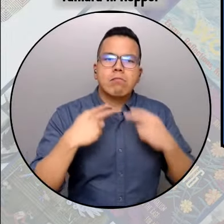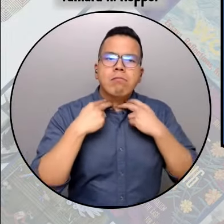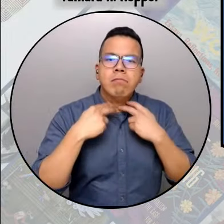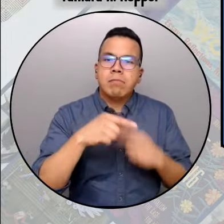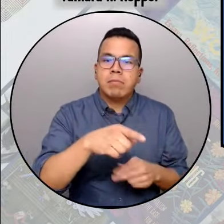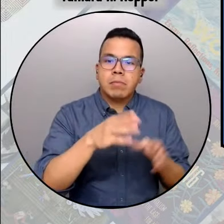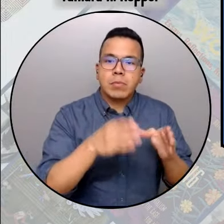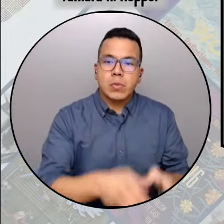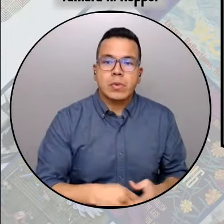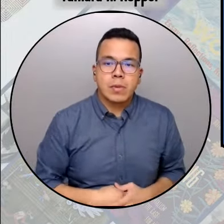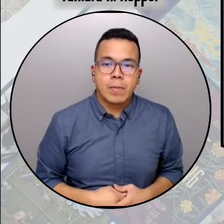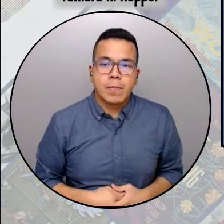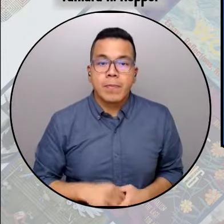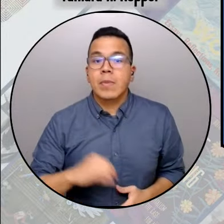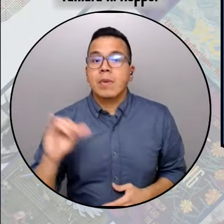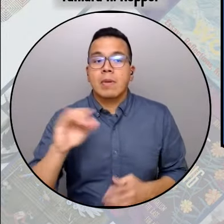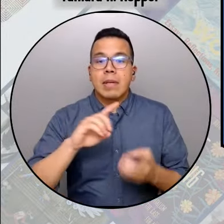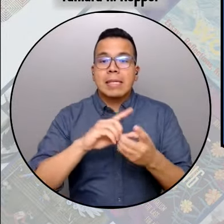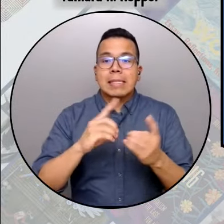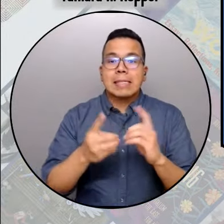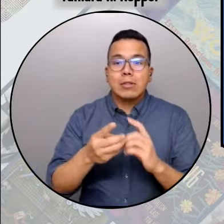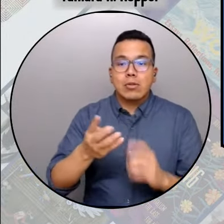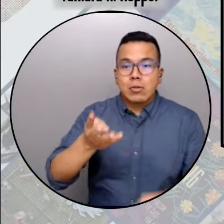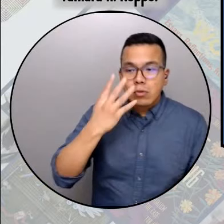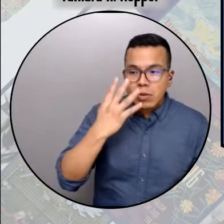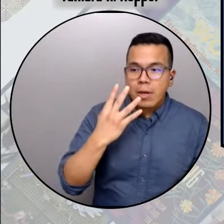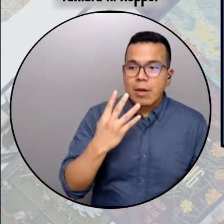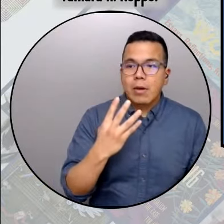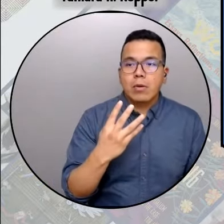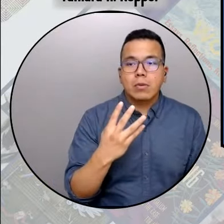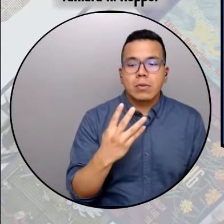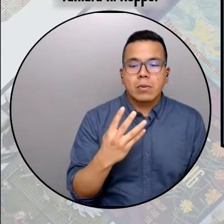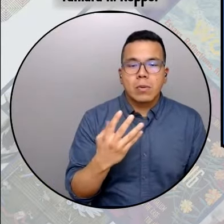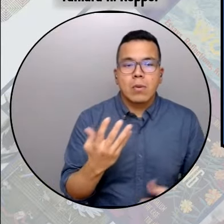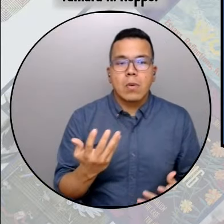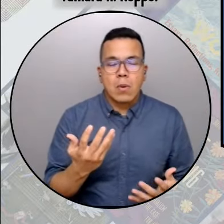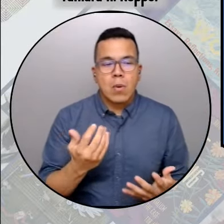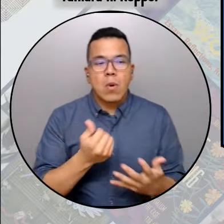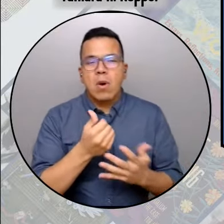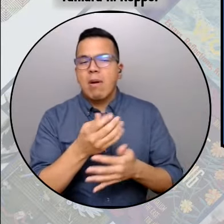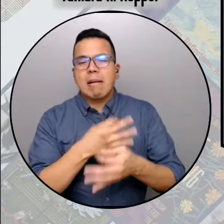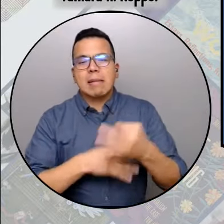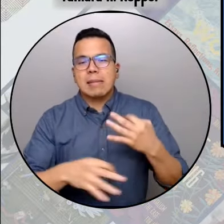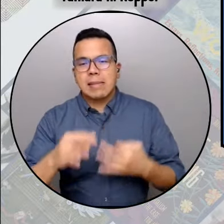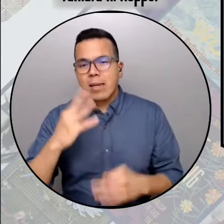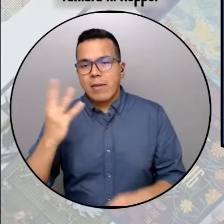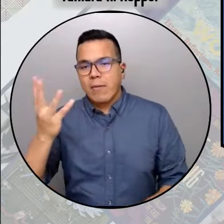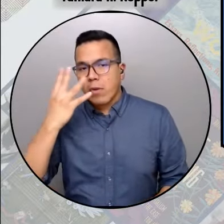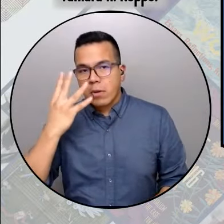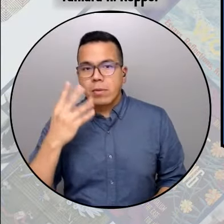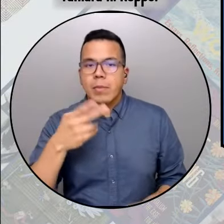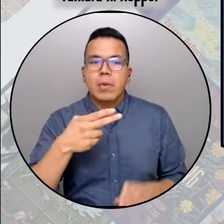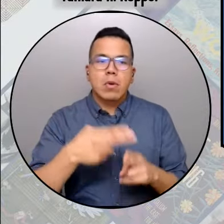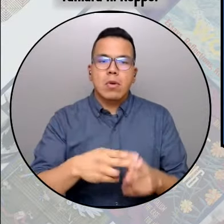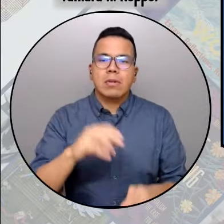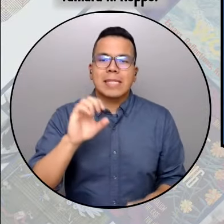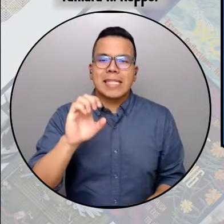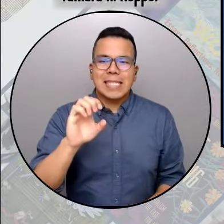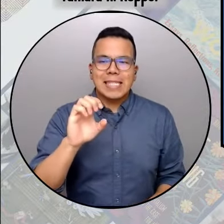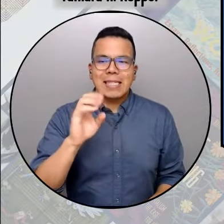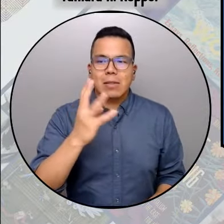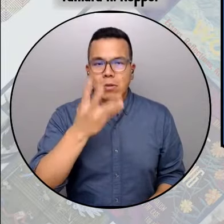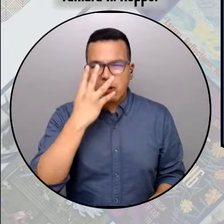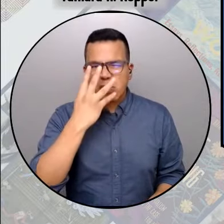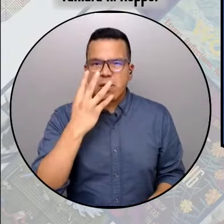jails and kind of as alternatives to incarceration or what is called e-carceration,